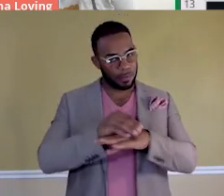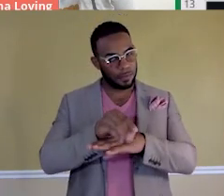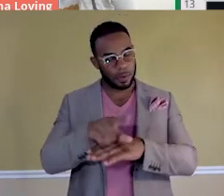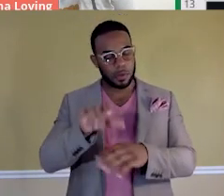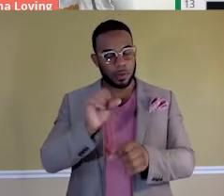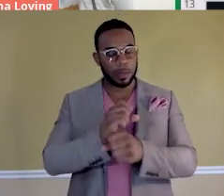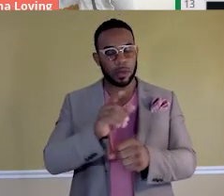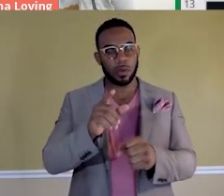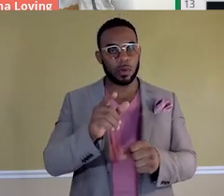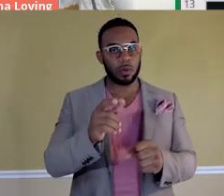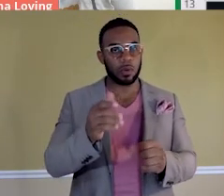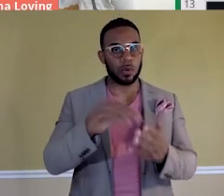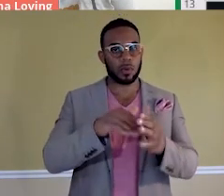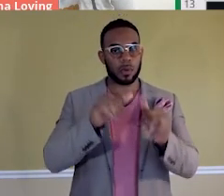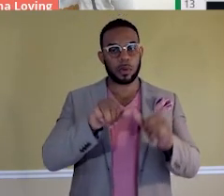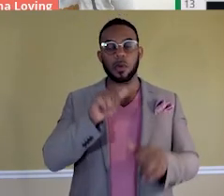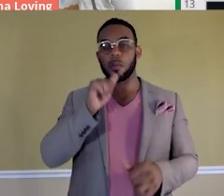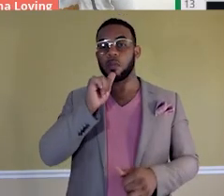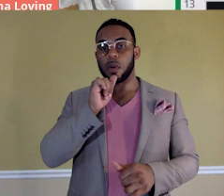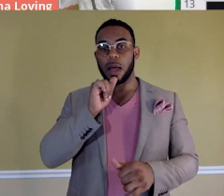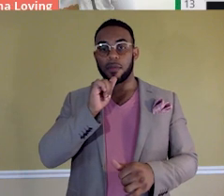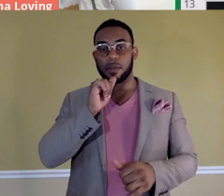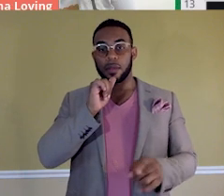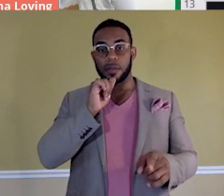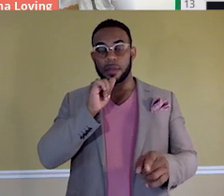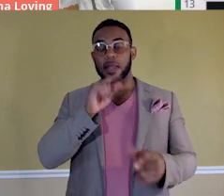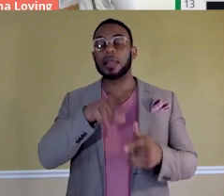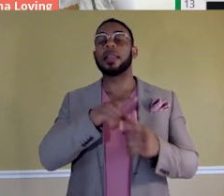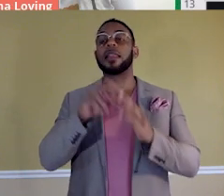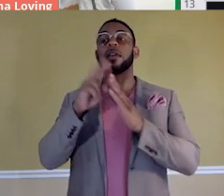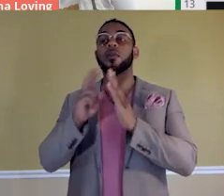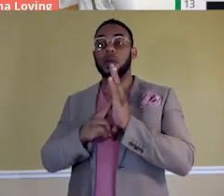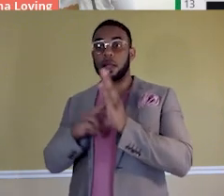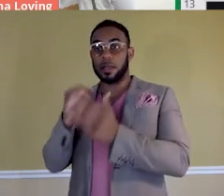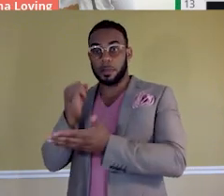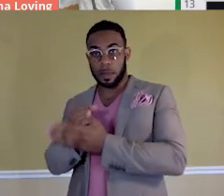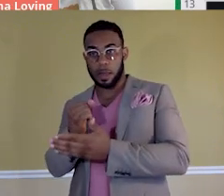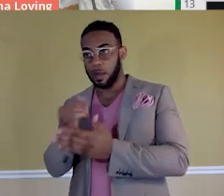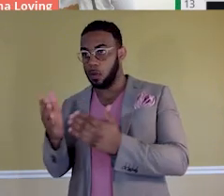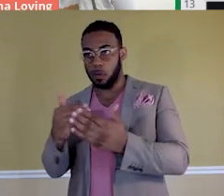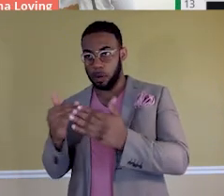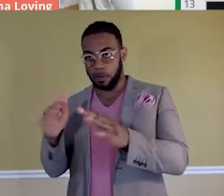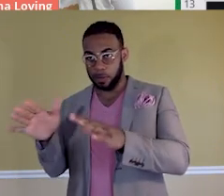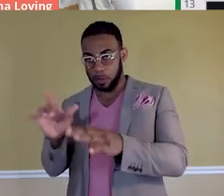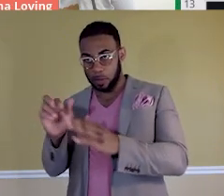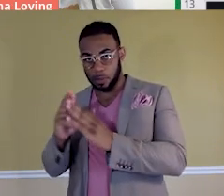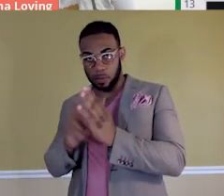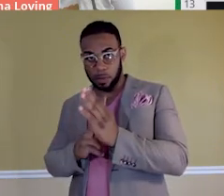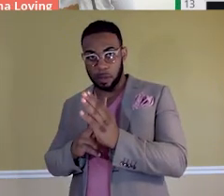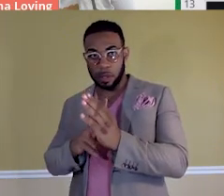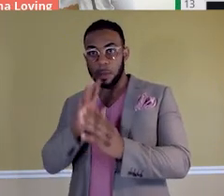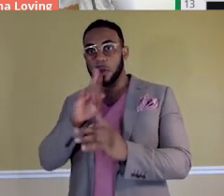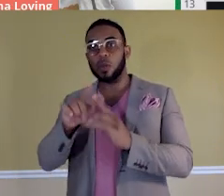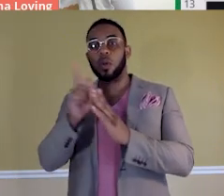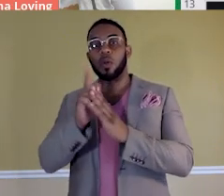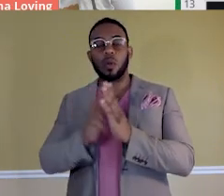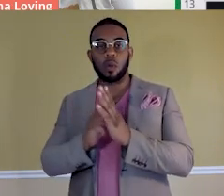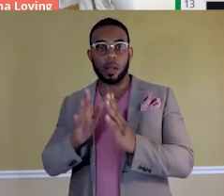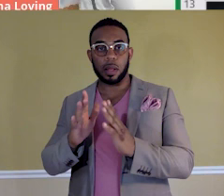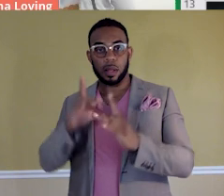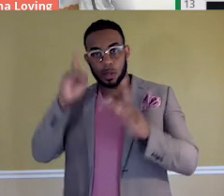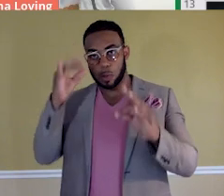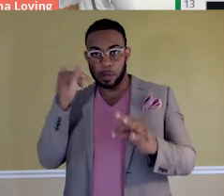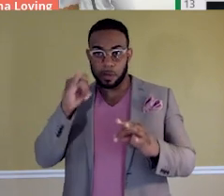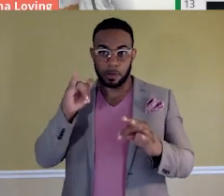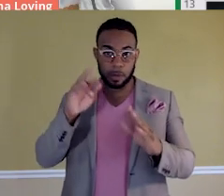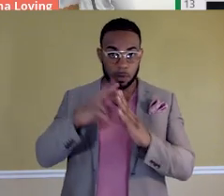that you make your repositories private at some point, then register your patents or whatever it is you need to register. Speak to a lawyer, determine the